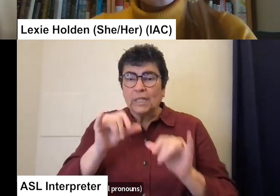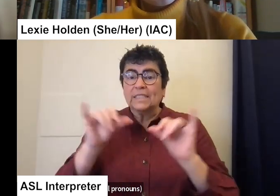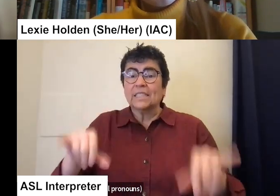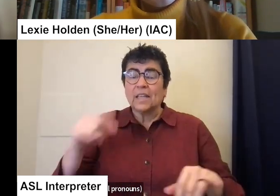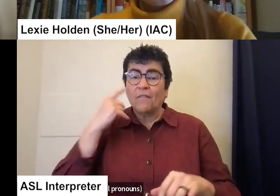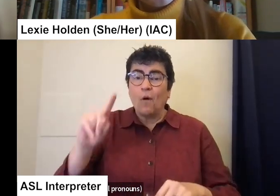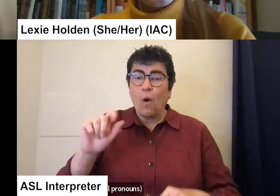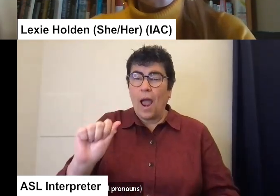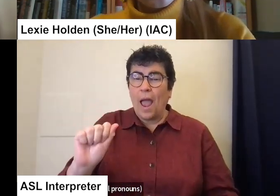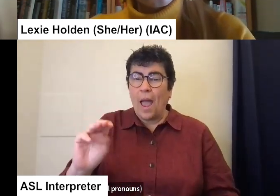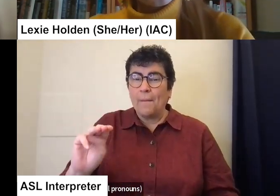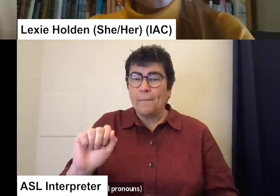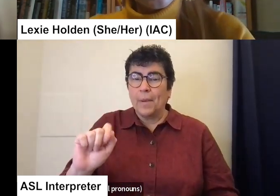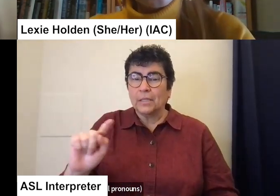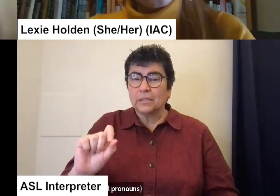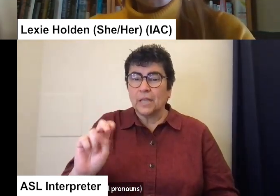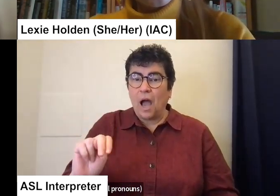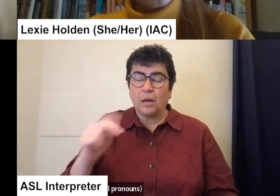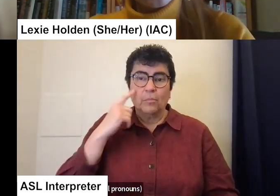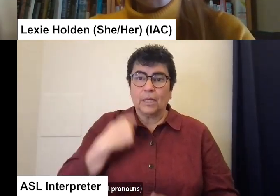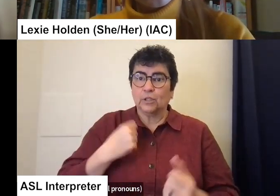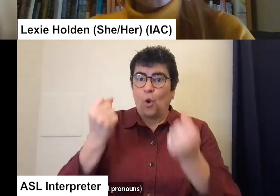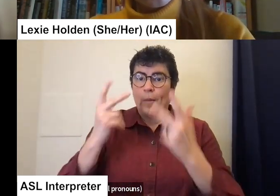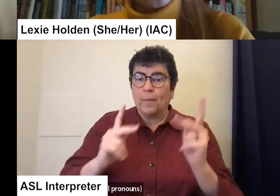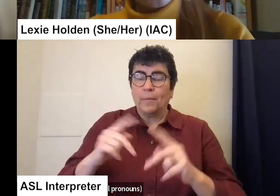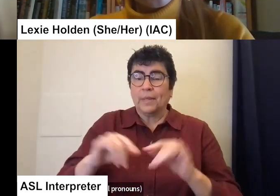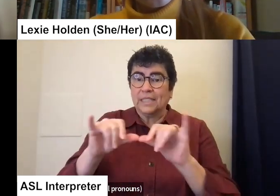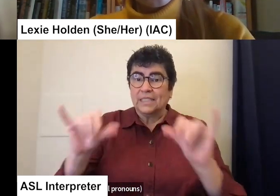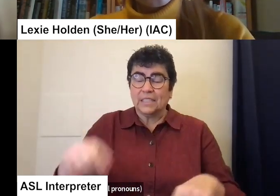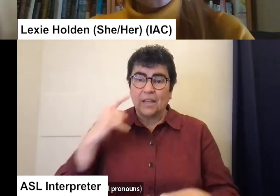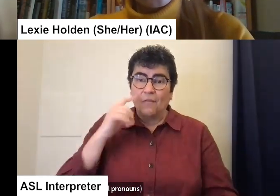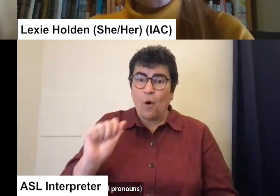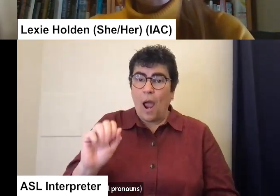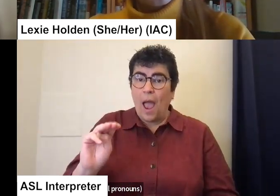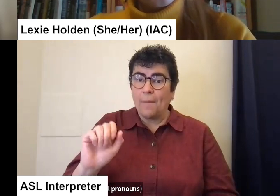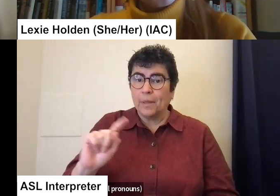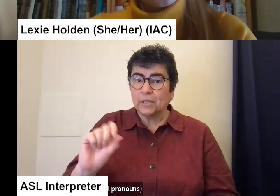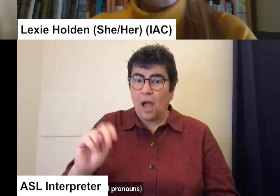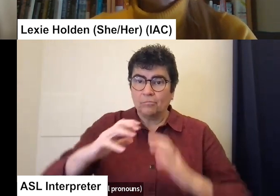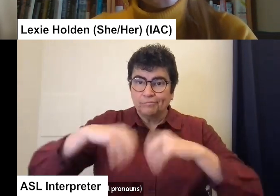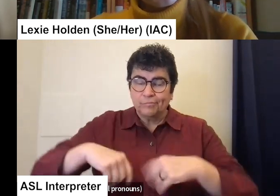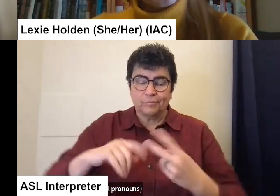for Amazon, because there was so many people, the system for Amazon was down, the system for Target was